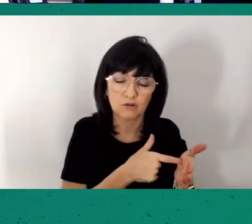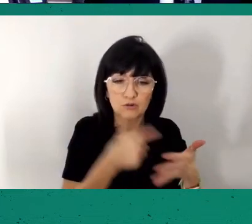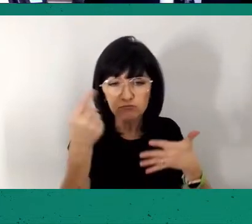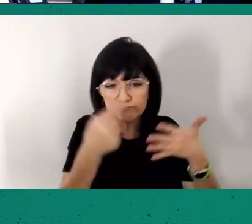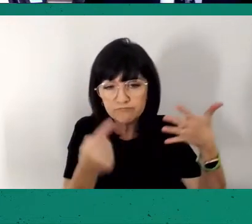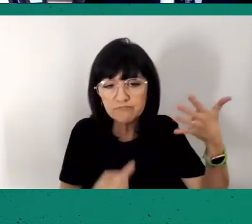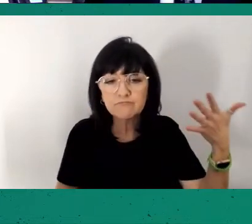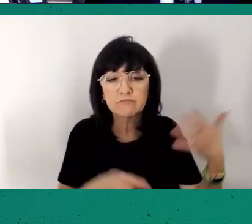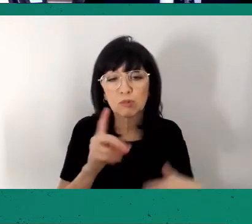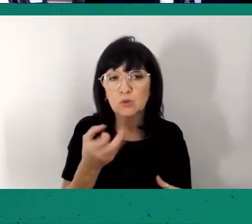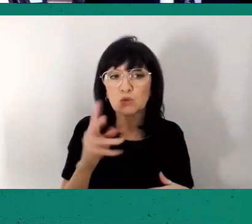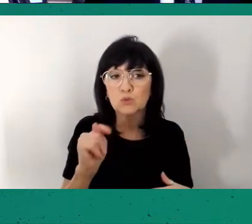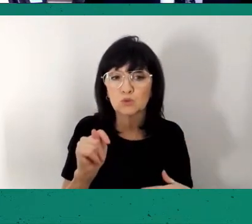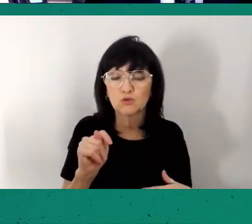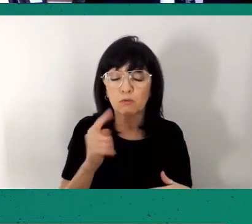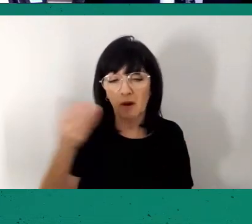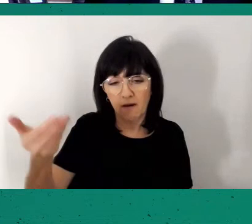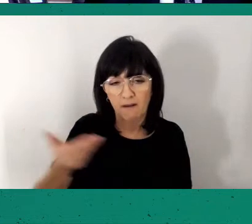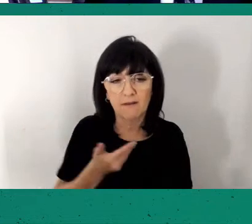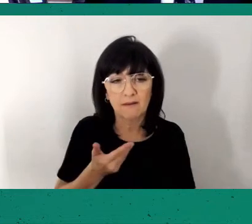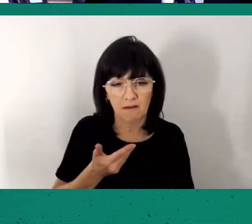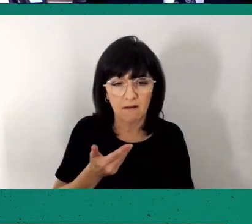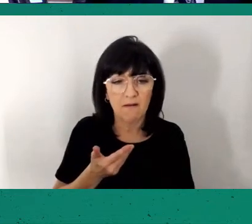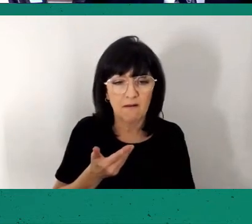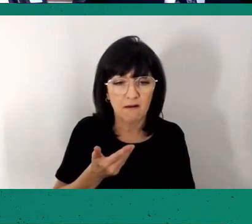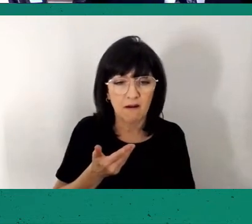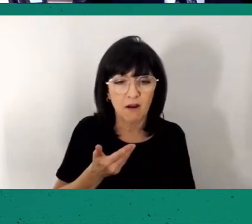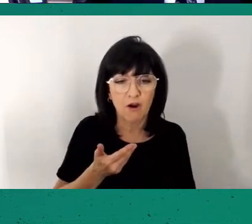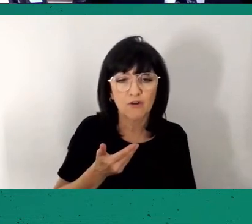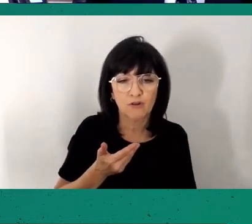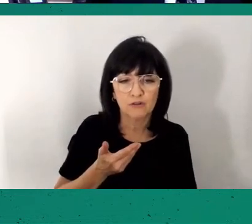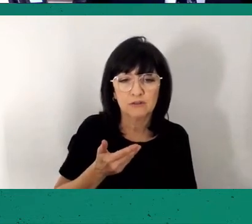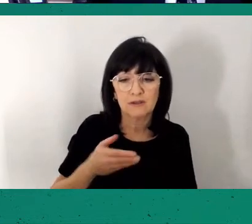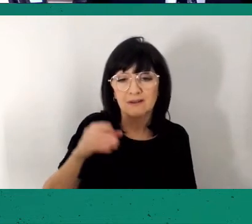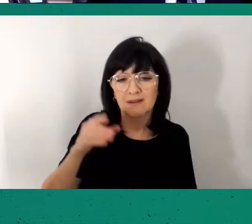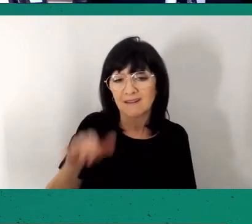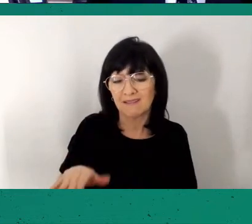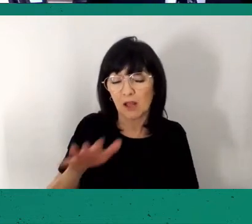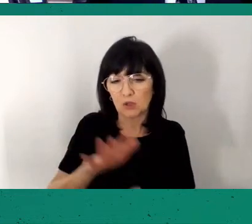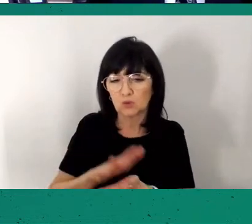DuPont hired James O. Batali as the school architect.